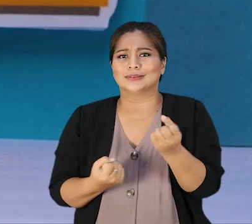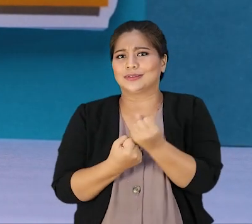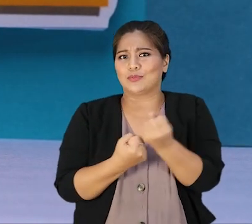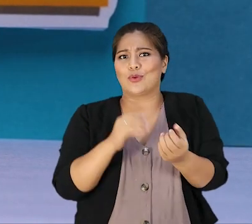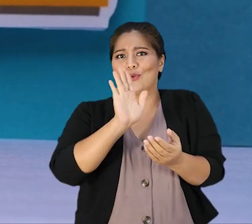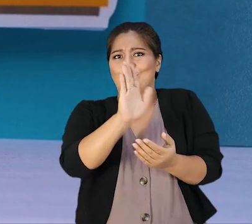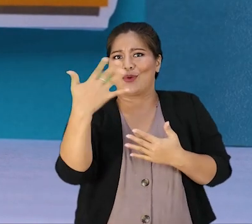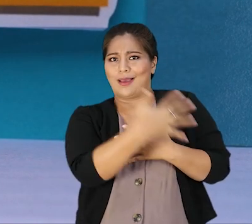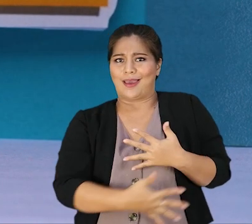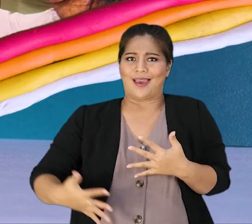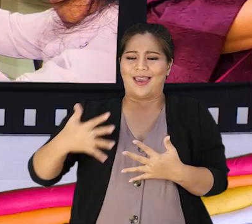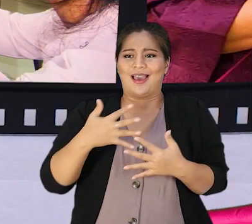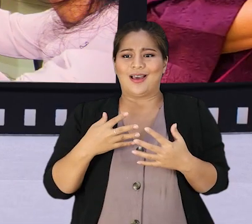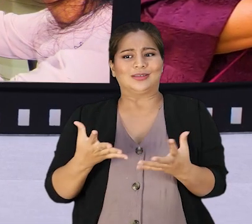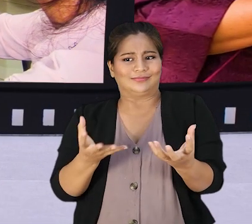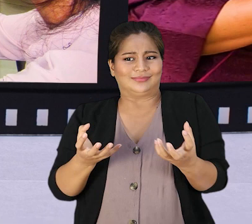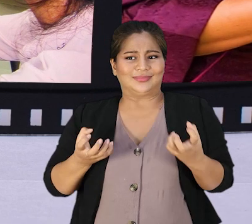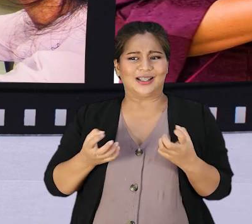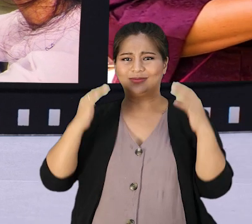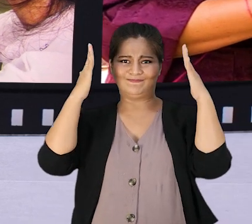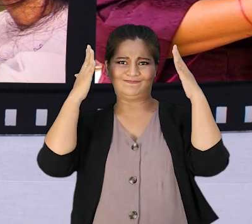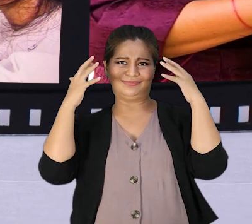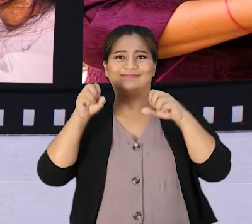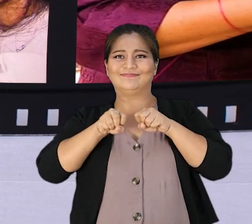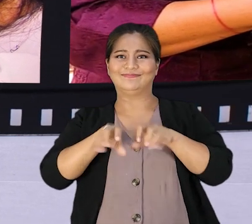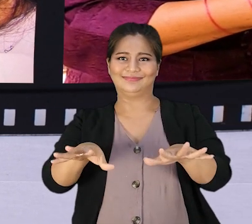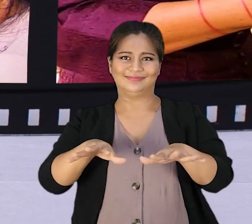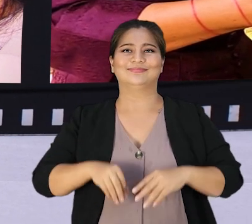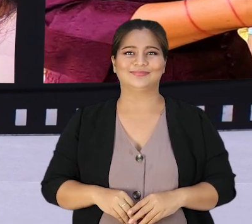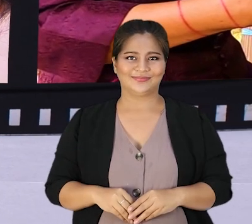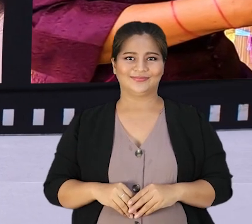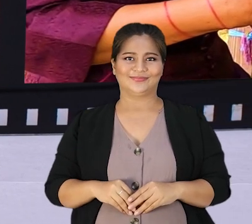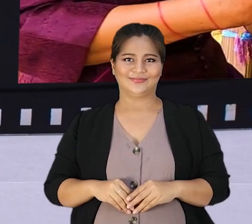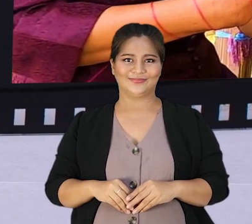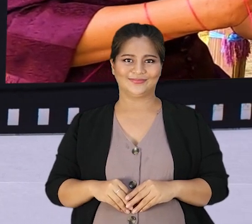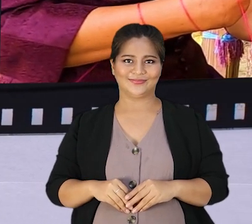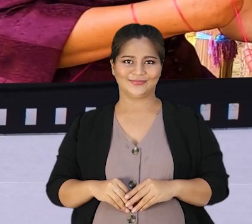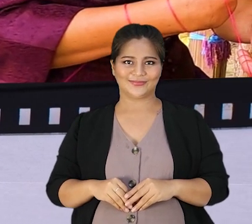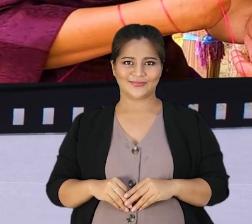have savings to support your health and household needs, or in case of unexpected costs.